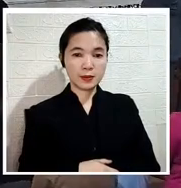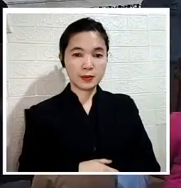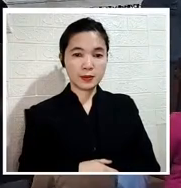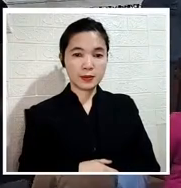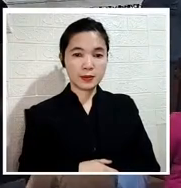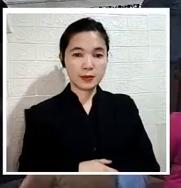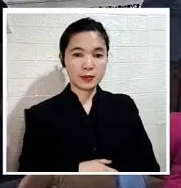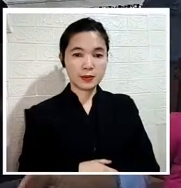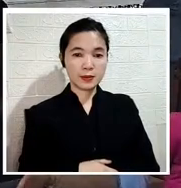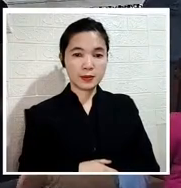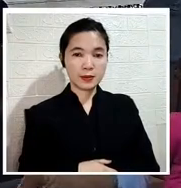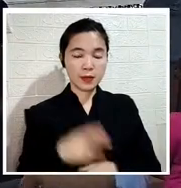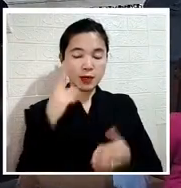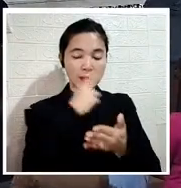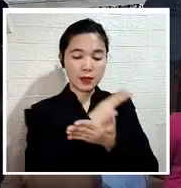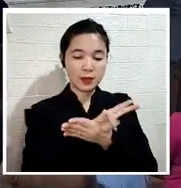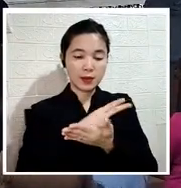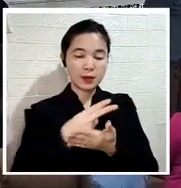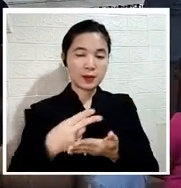holy